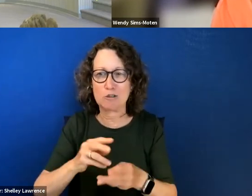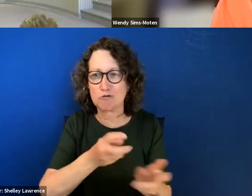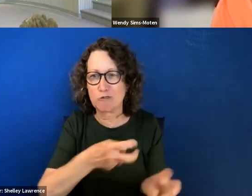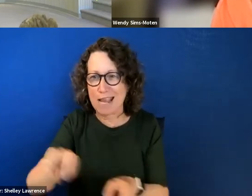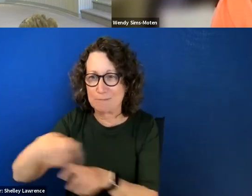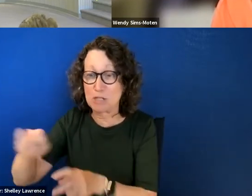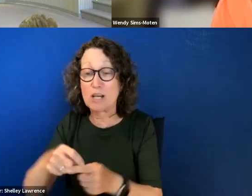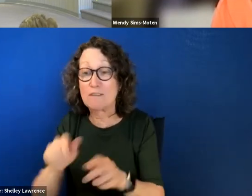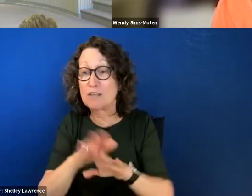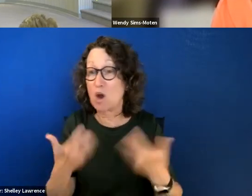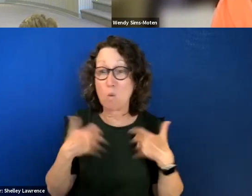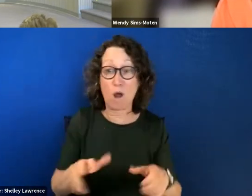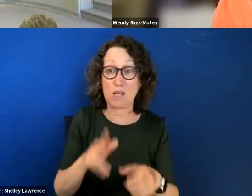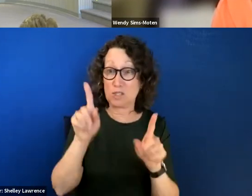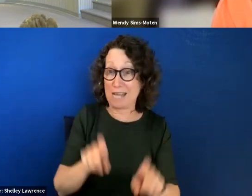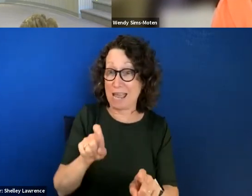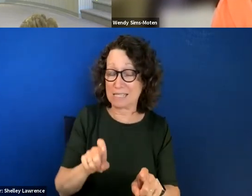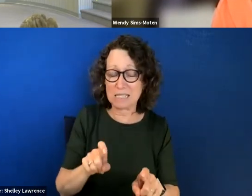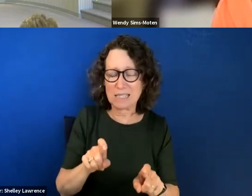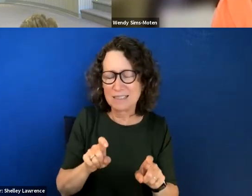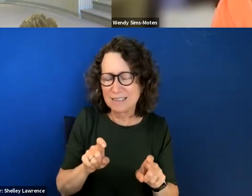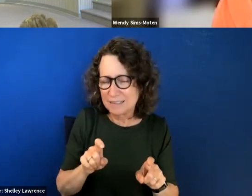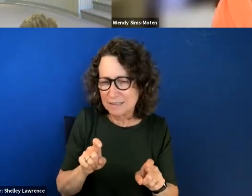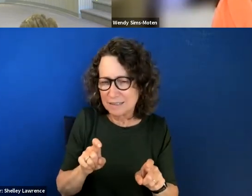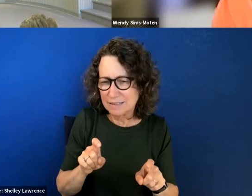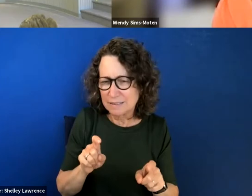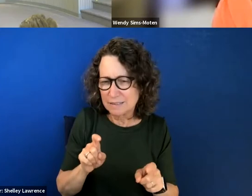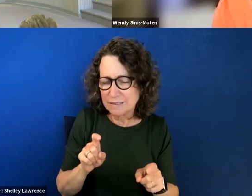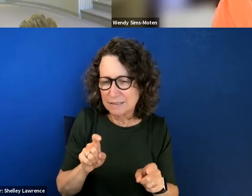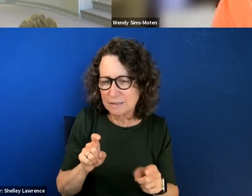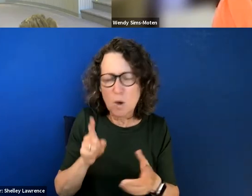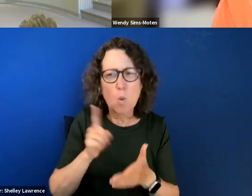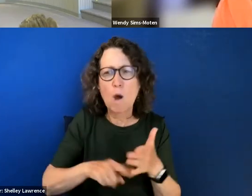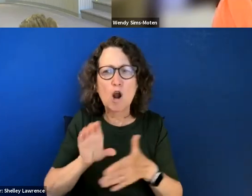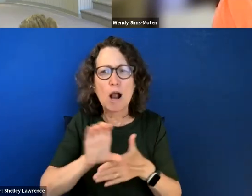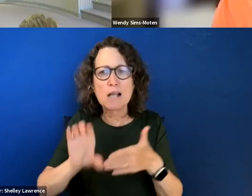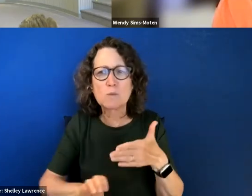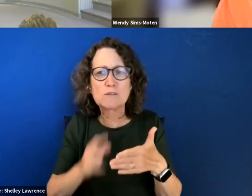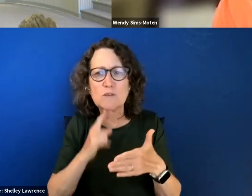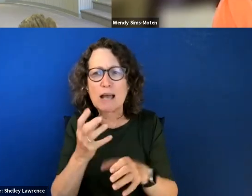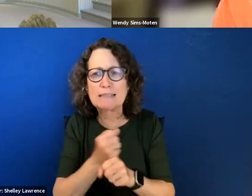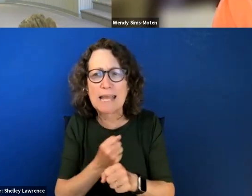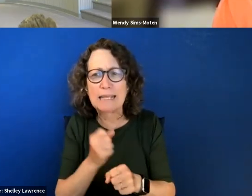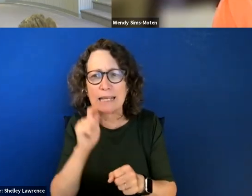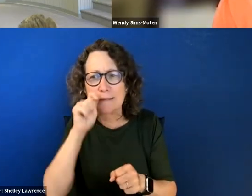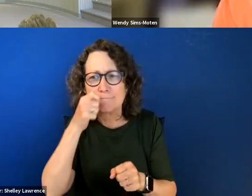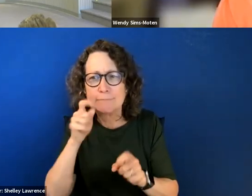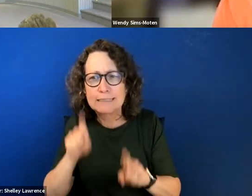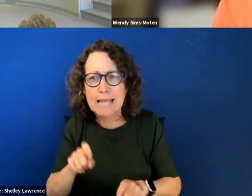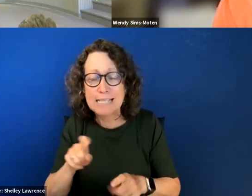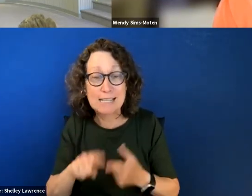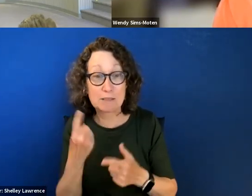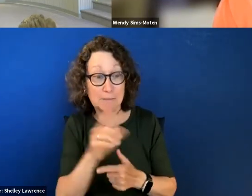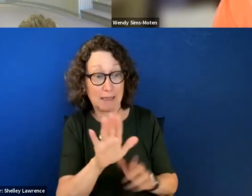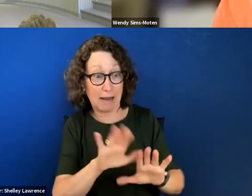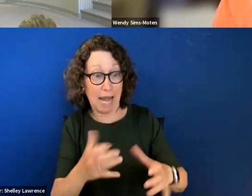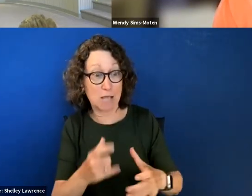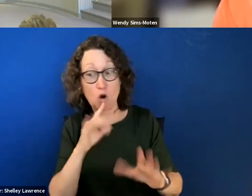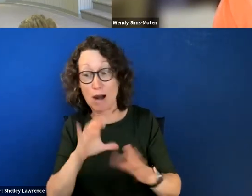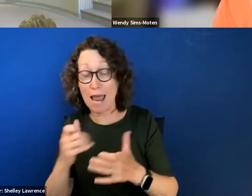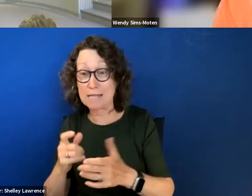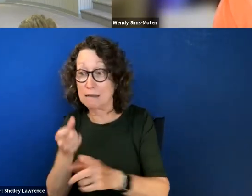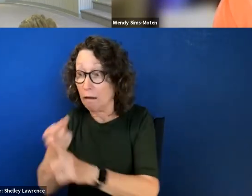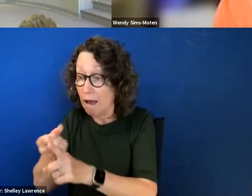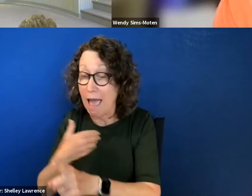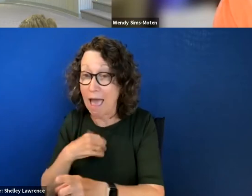opts out of testing, what are the consequences for not taking the test? If someone in his class or classes comes down